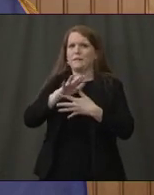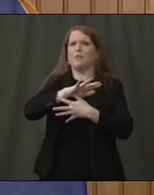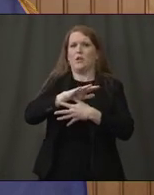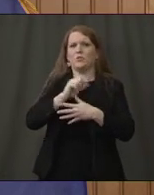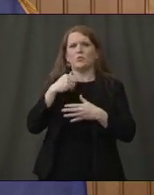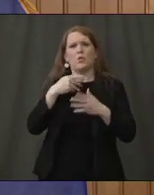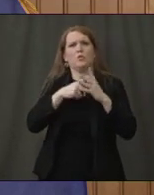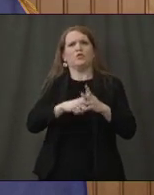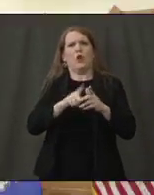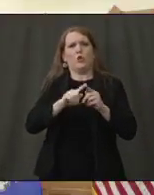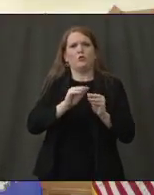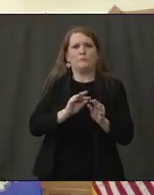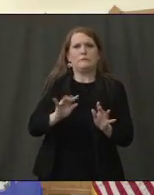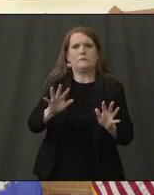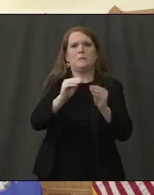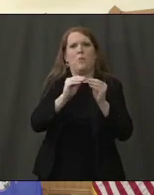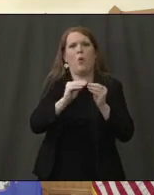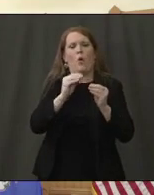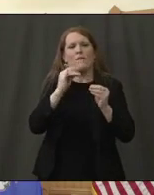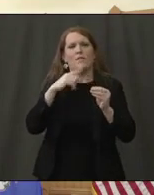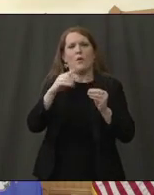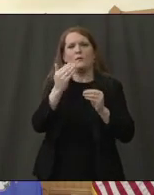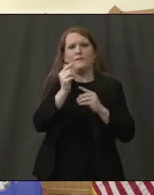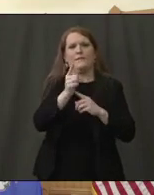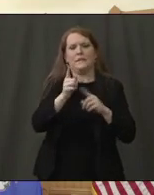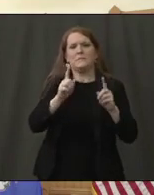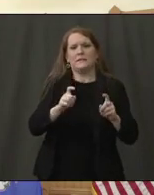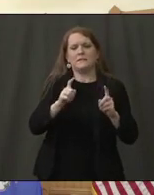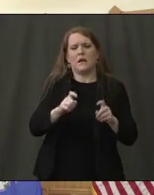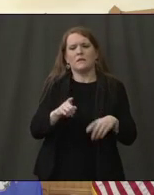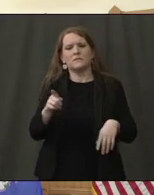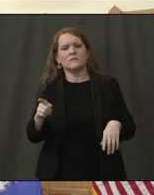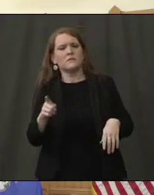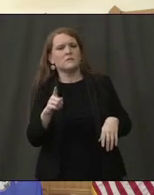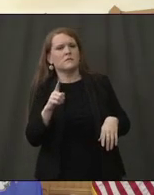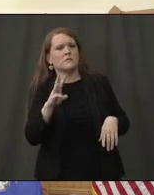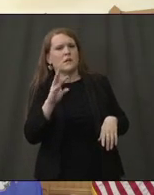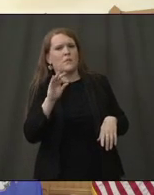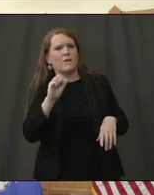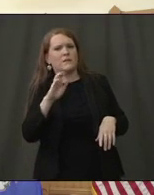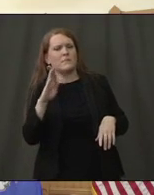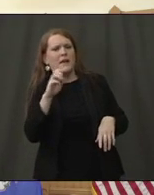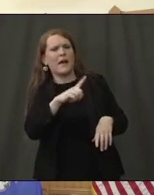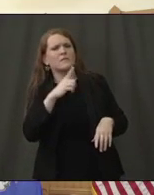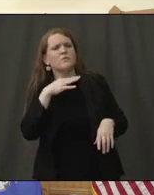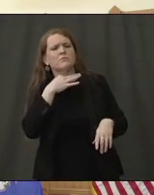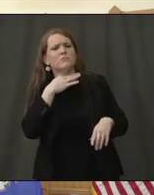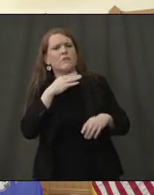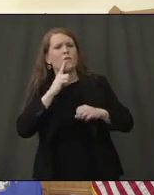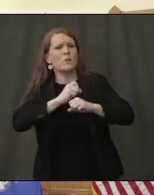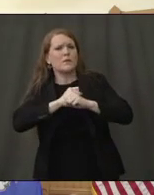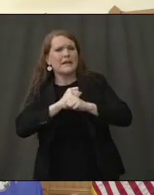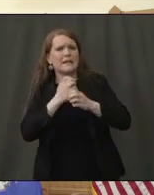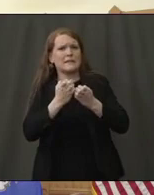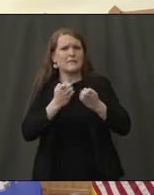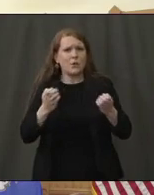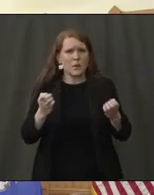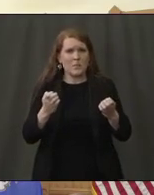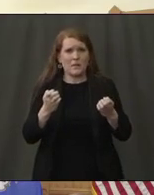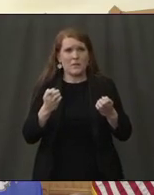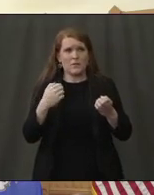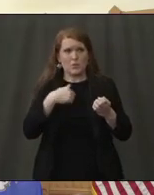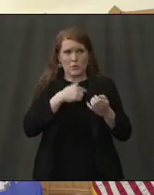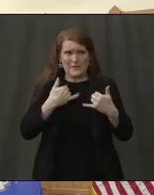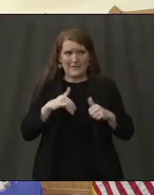previously. In terms of the PPE and the hospital space, are we still staying ahead of this virus right